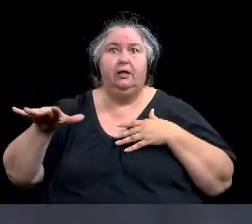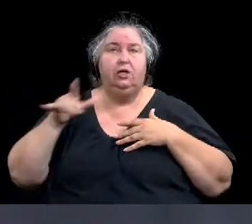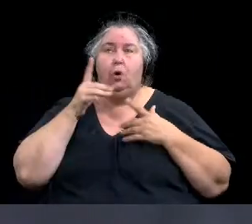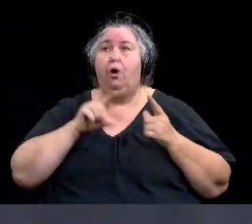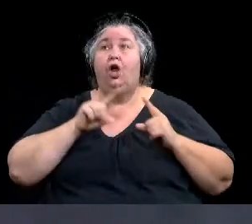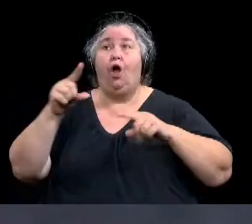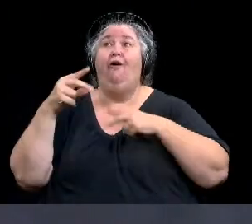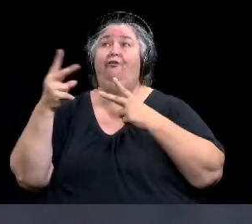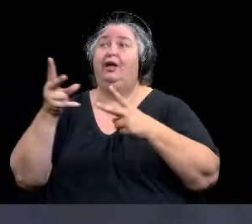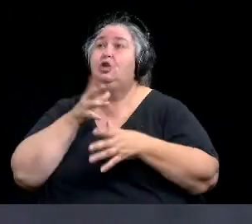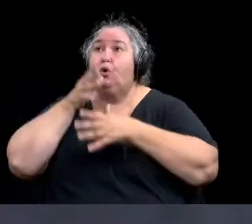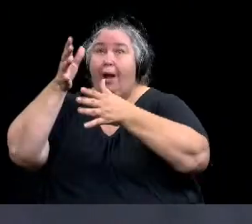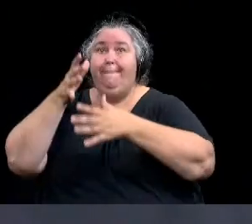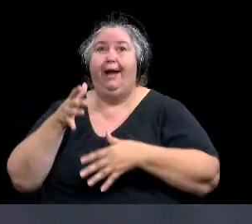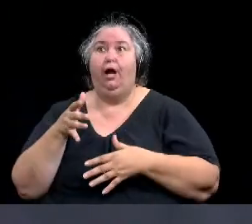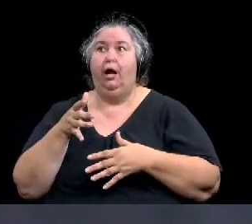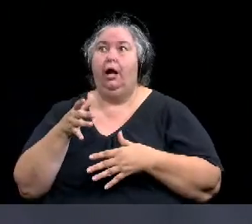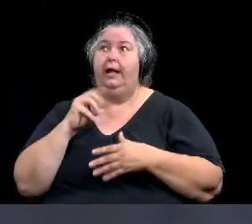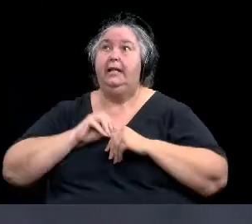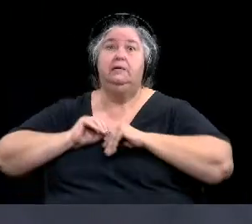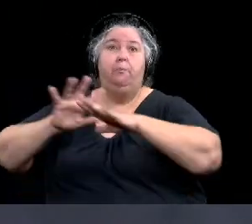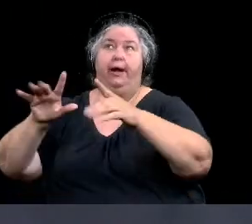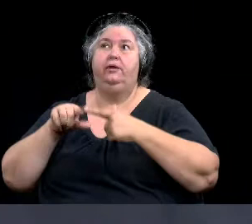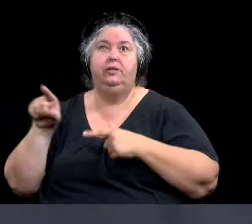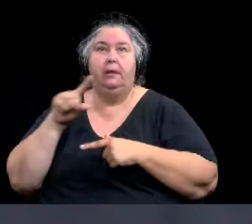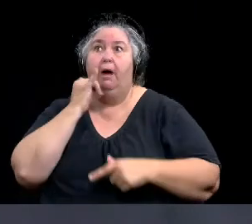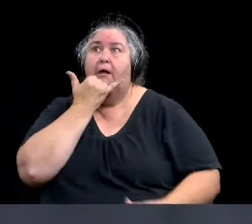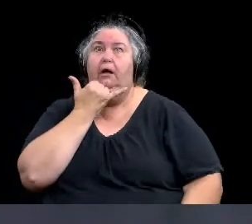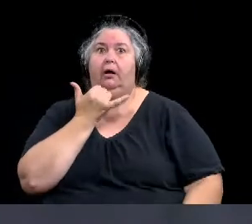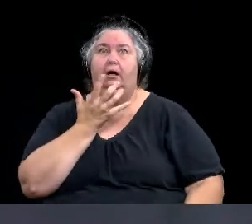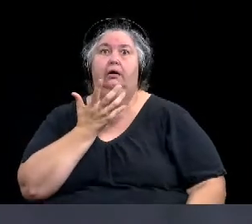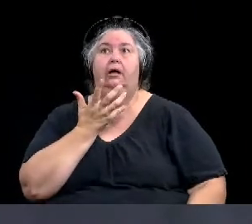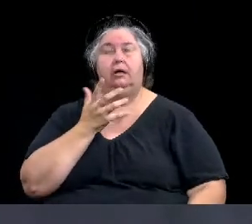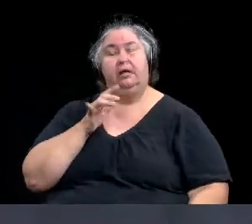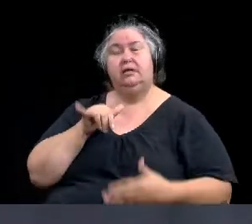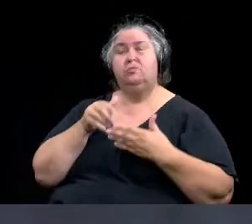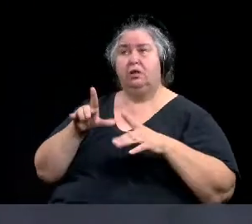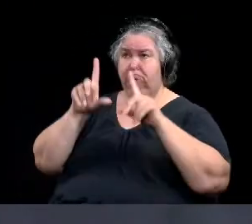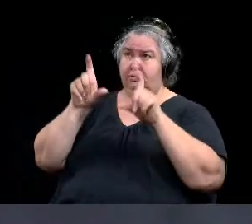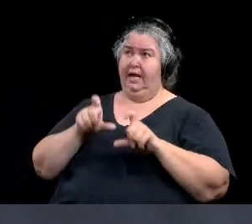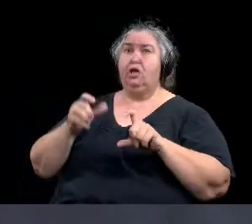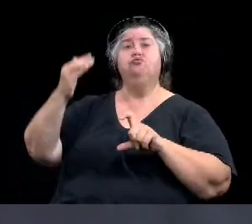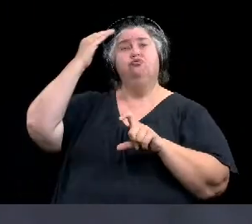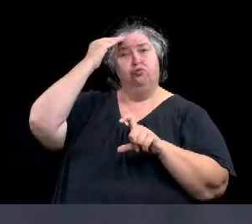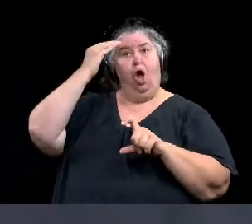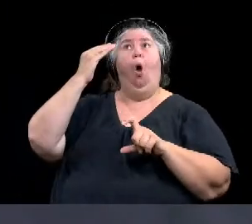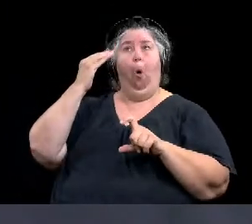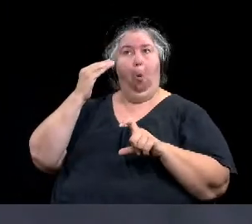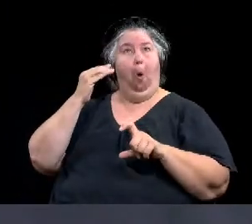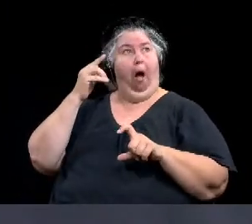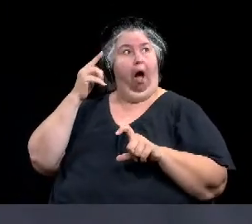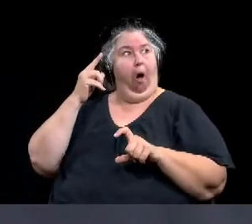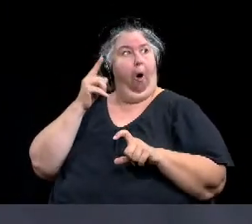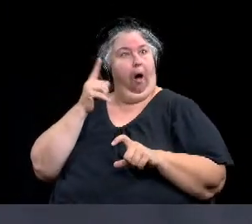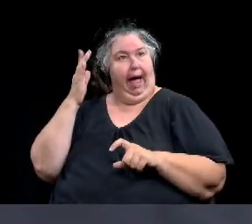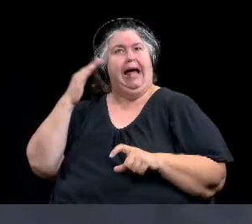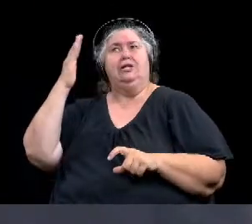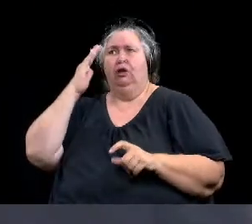a good way to cut it off at the pass. So I'd ask everyone to really consider